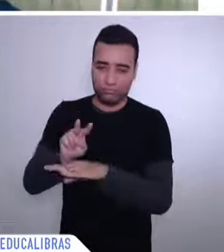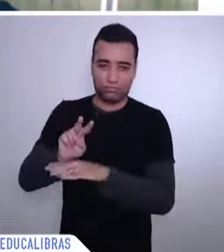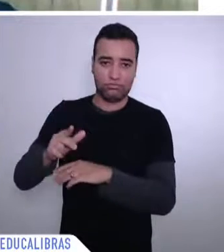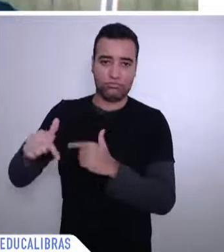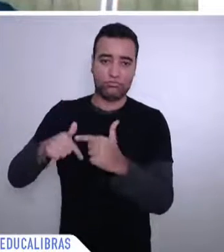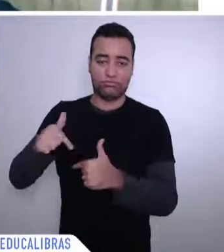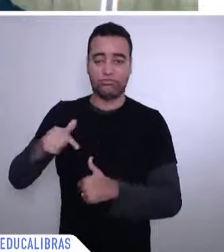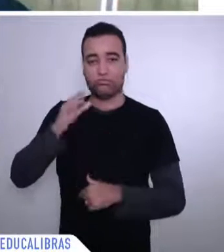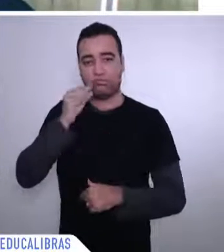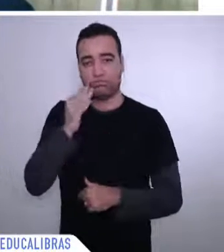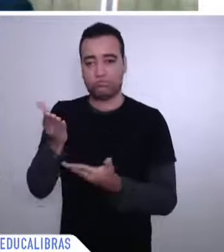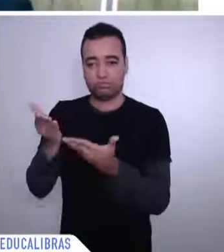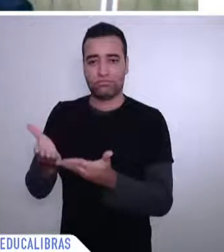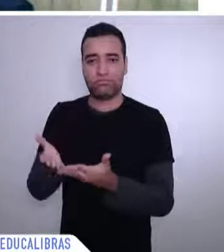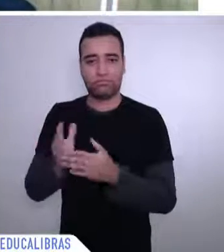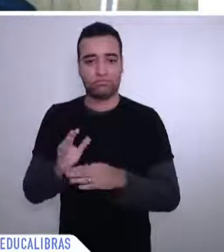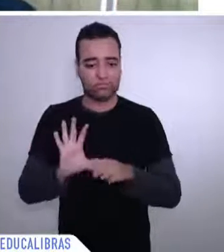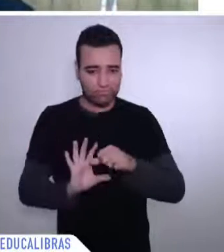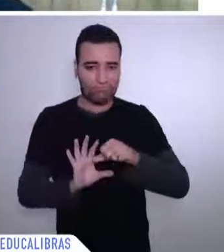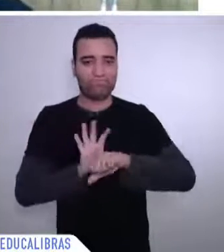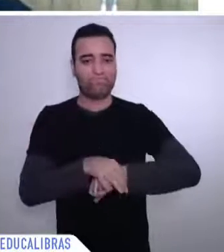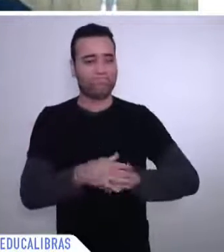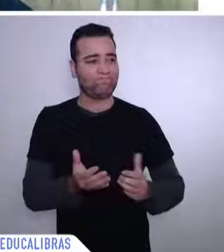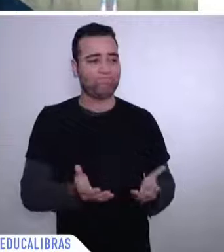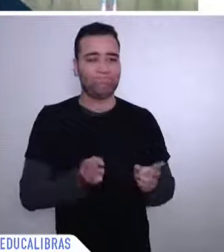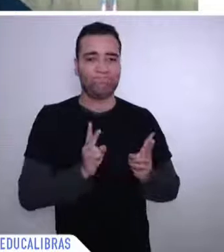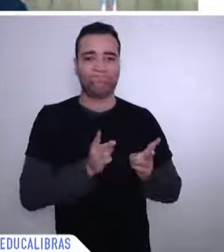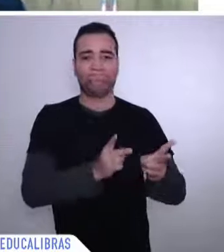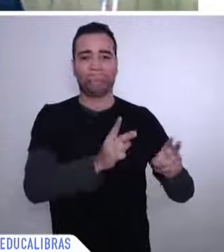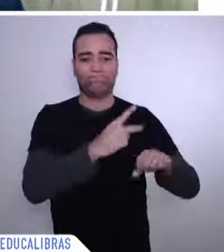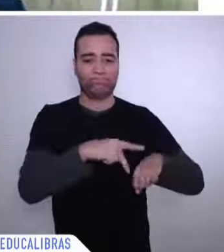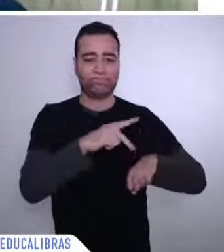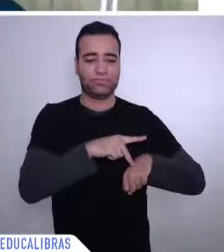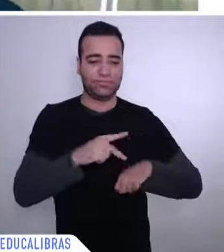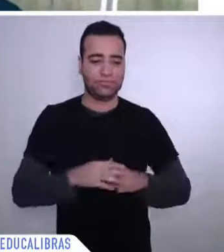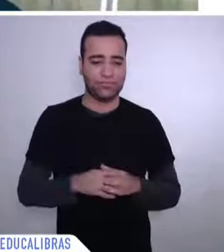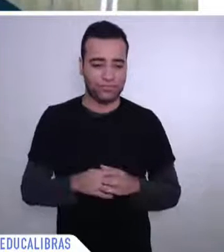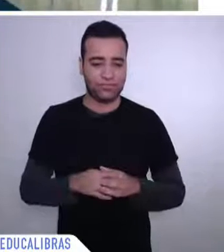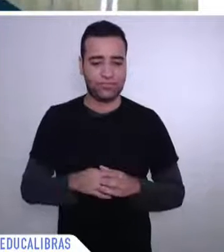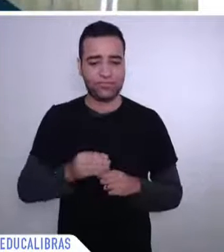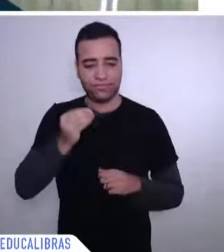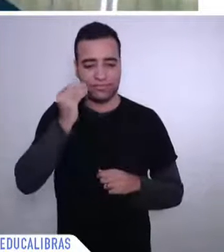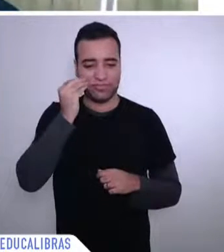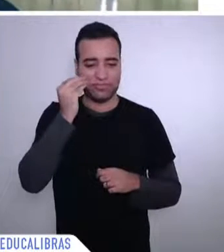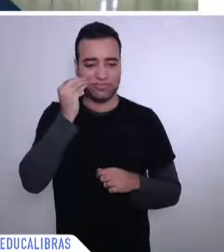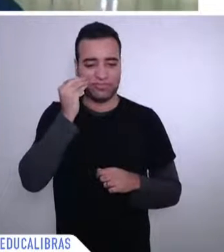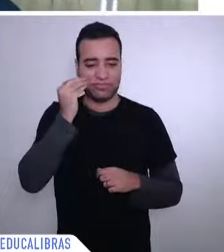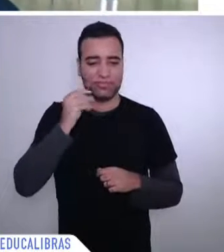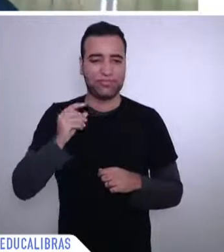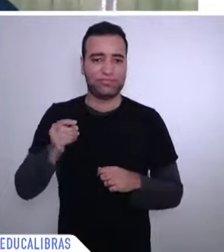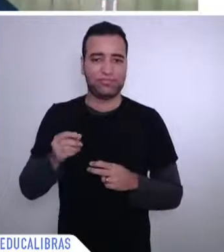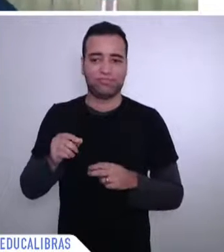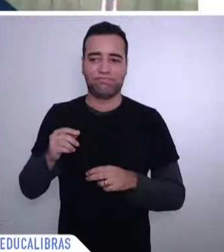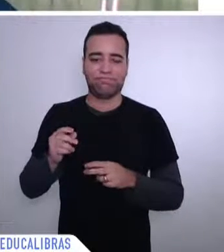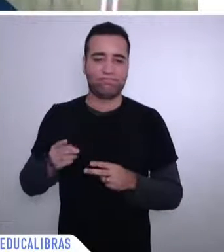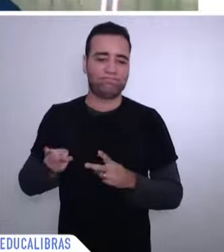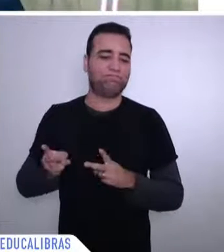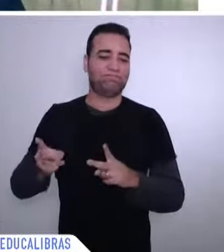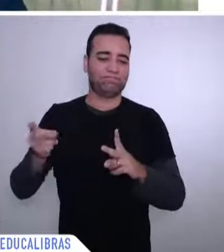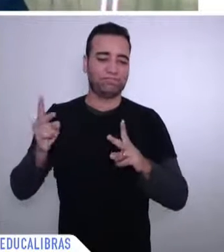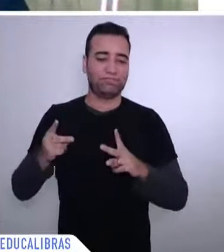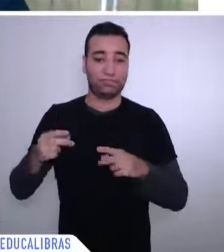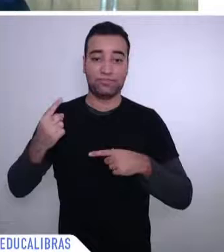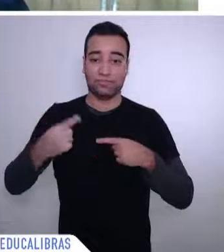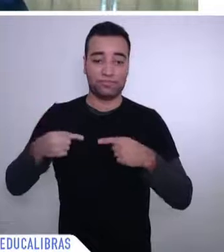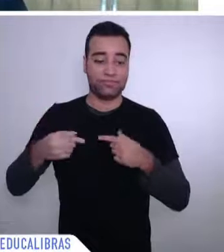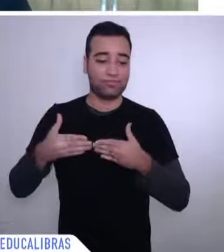Labor. The workers, they ensure our nation exists. They need to have updated